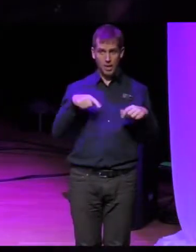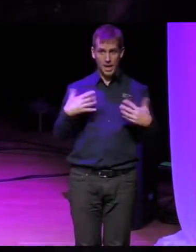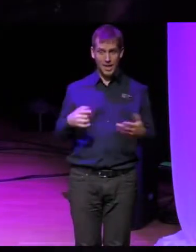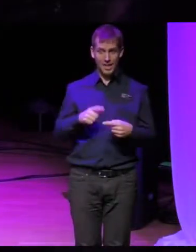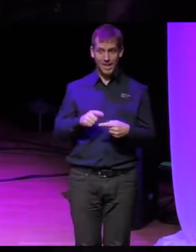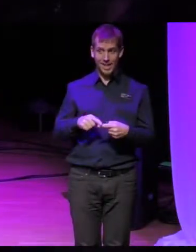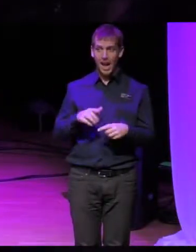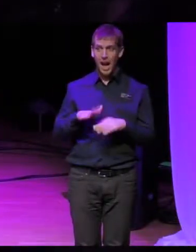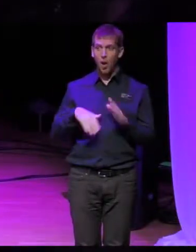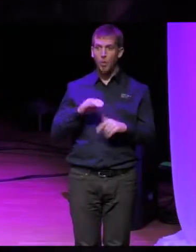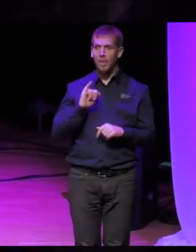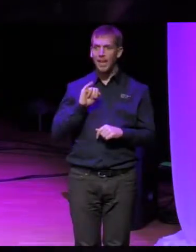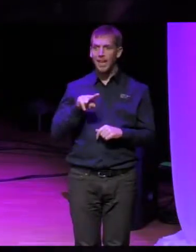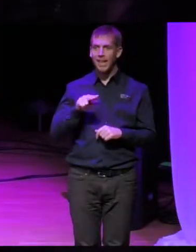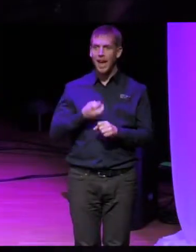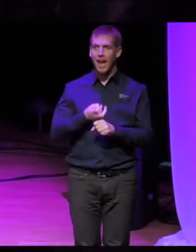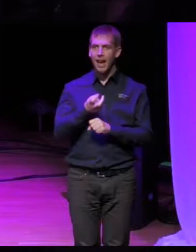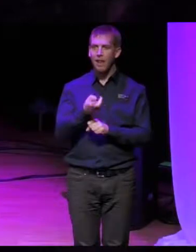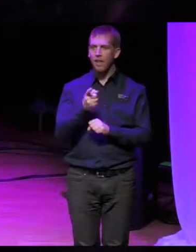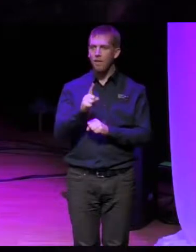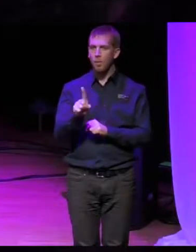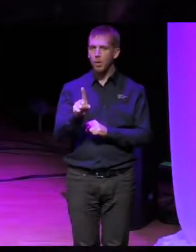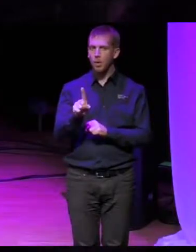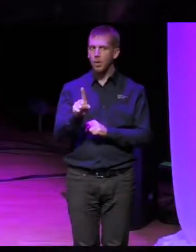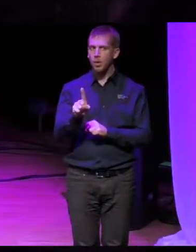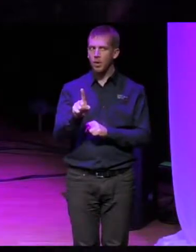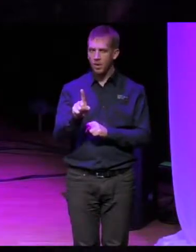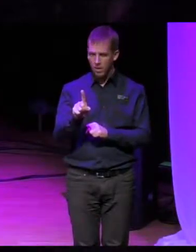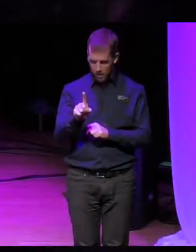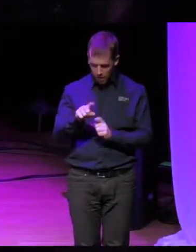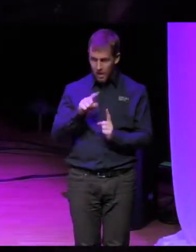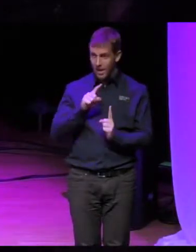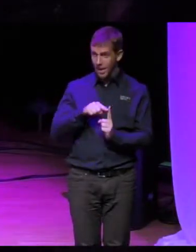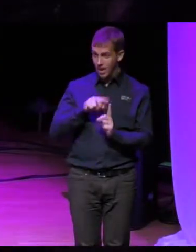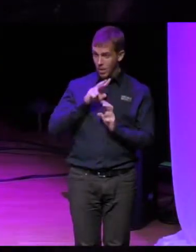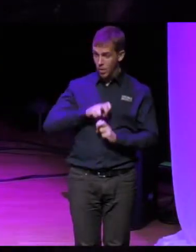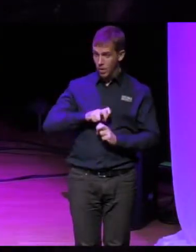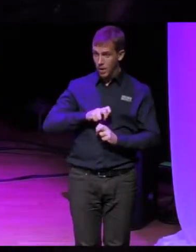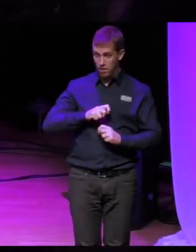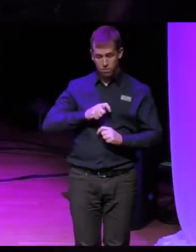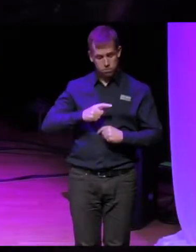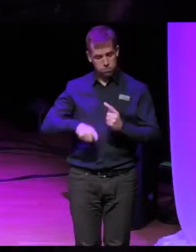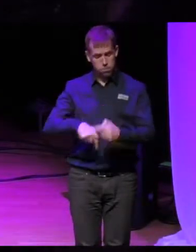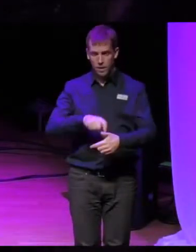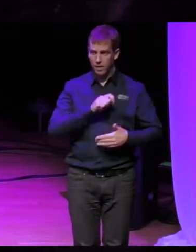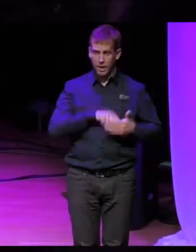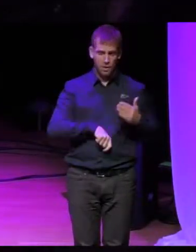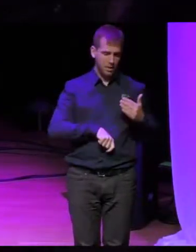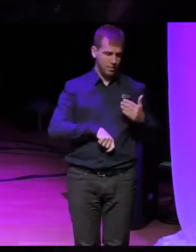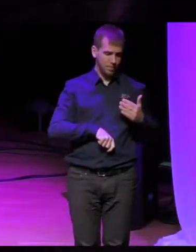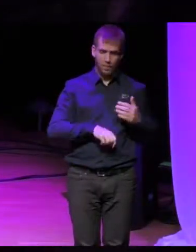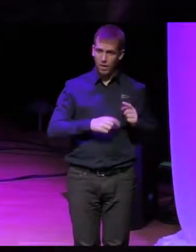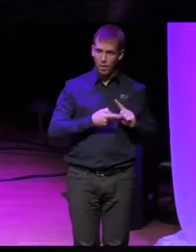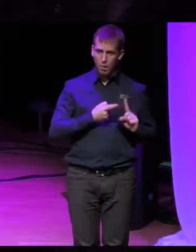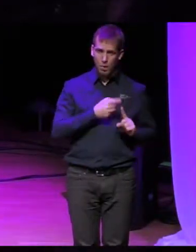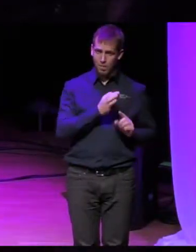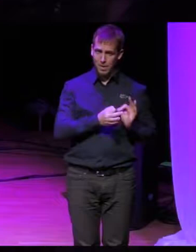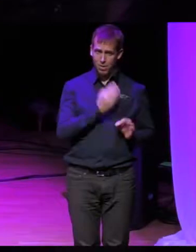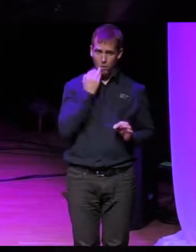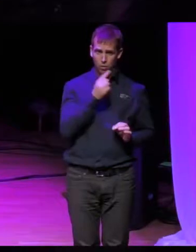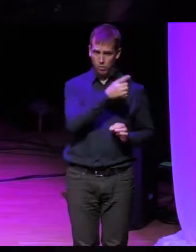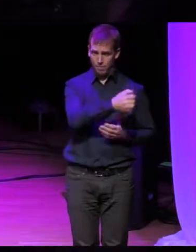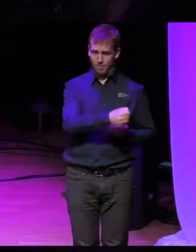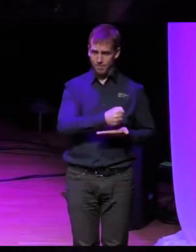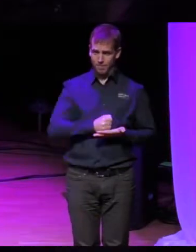travel ban litigation. And this litigation has been ongoing since very early in the Trump administration. There have